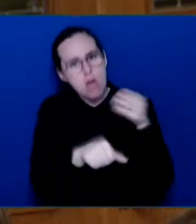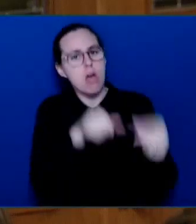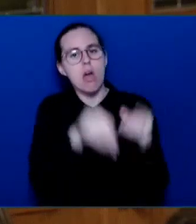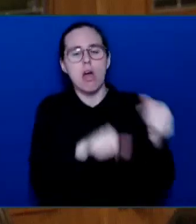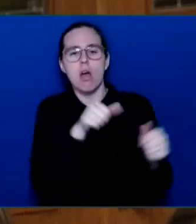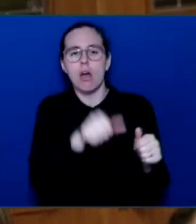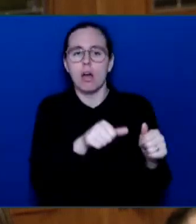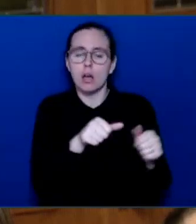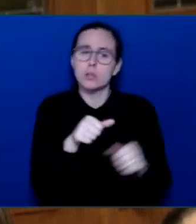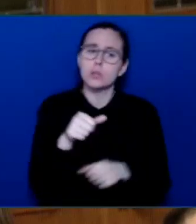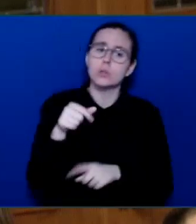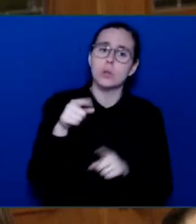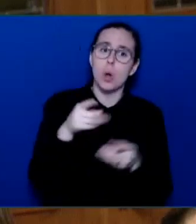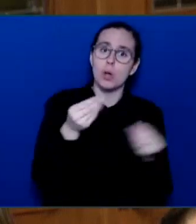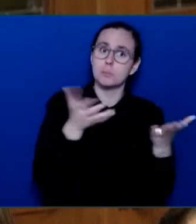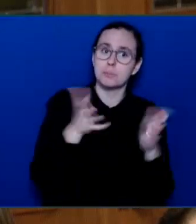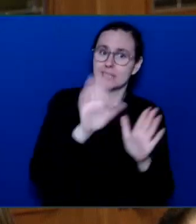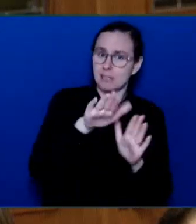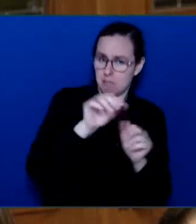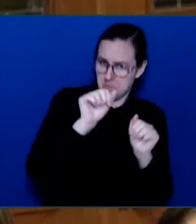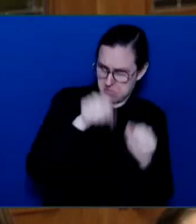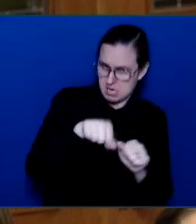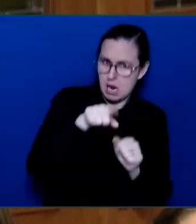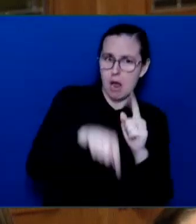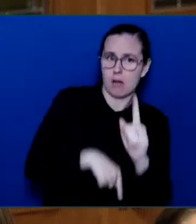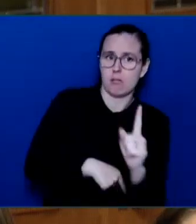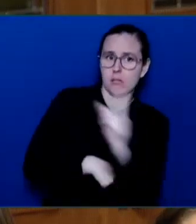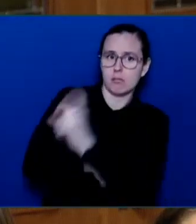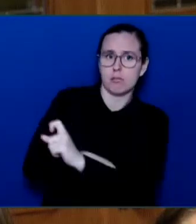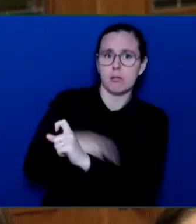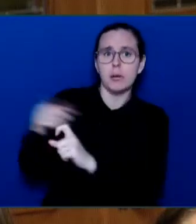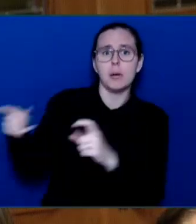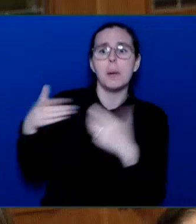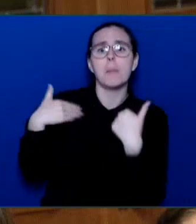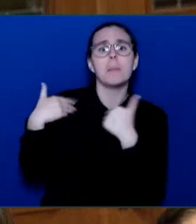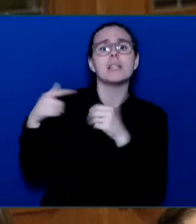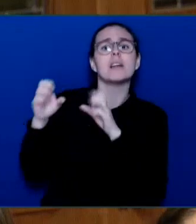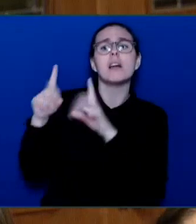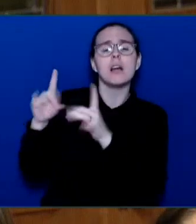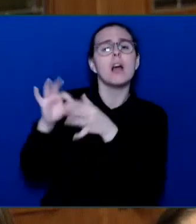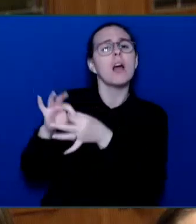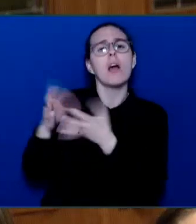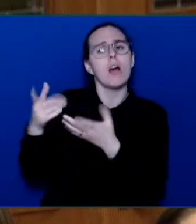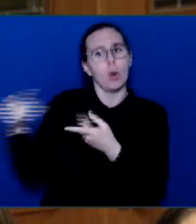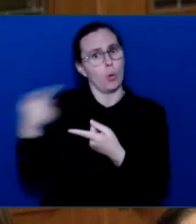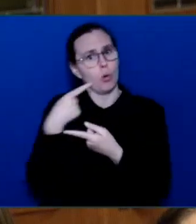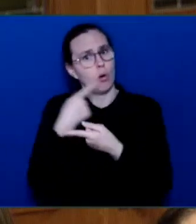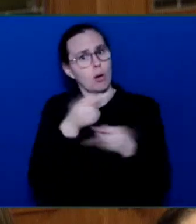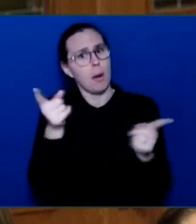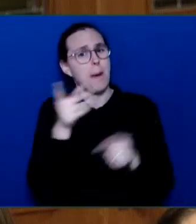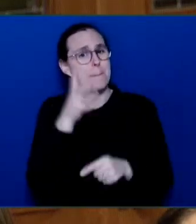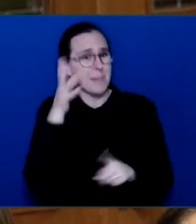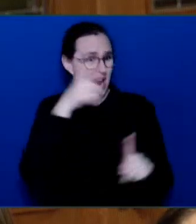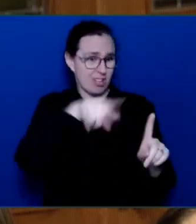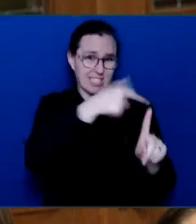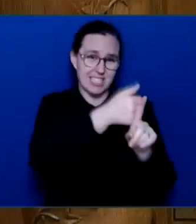this government have to say to the parents who are spending tens of thousands of dollars just to get their children's needs met?